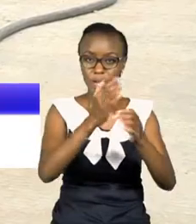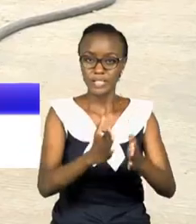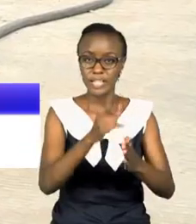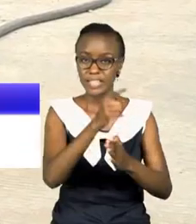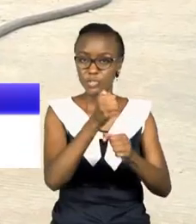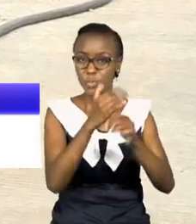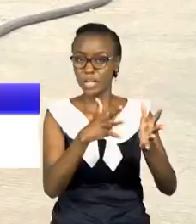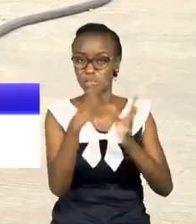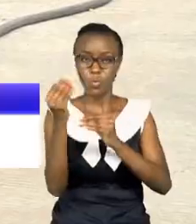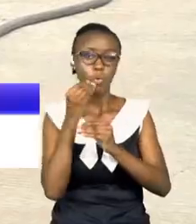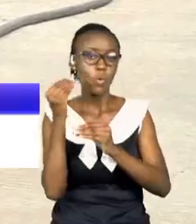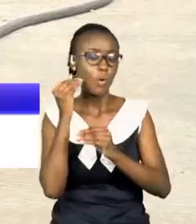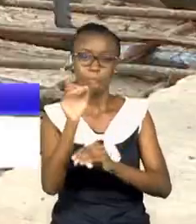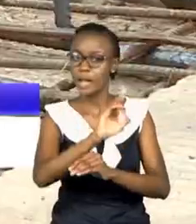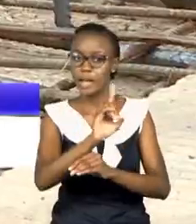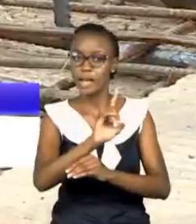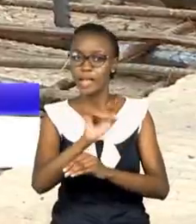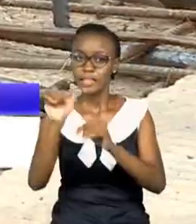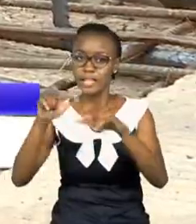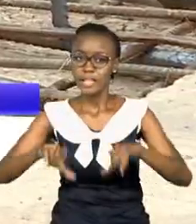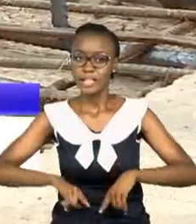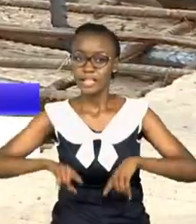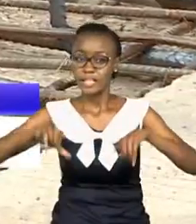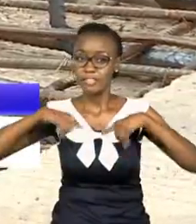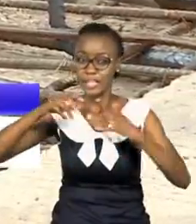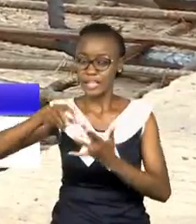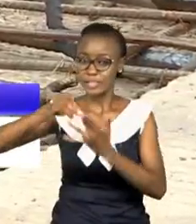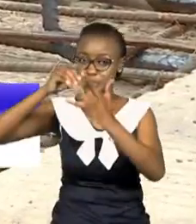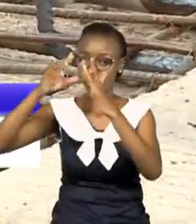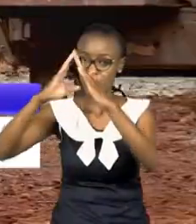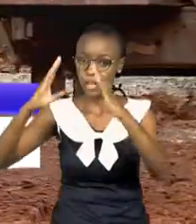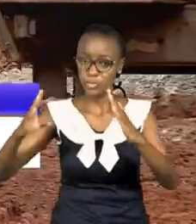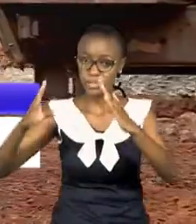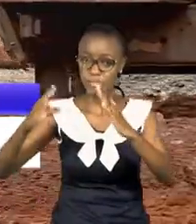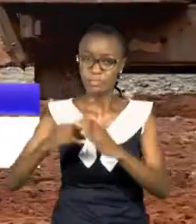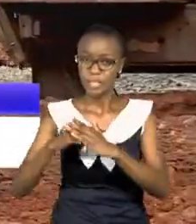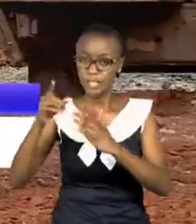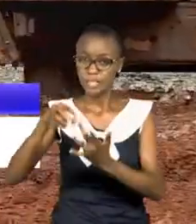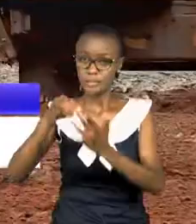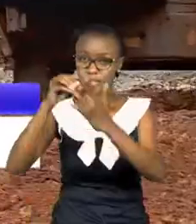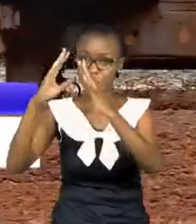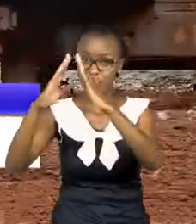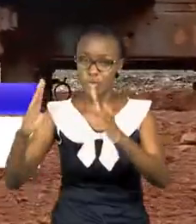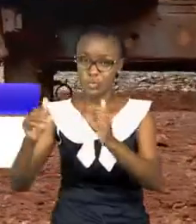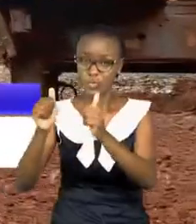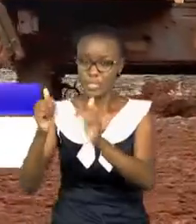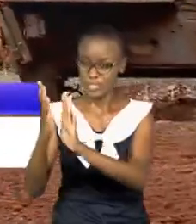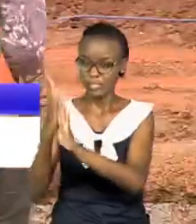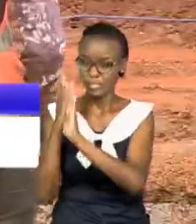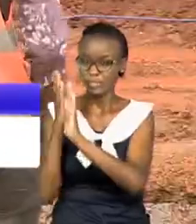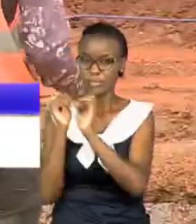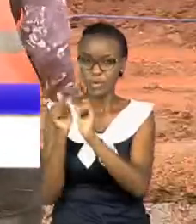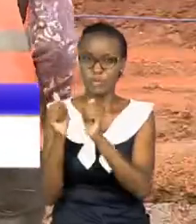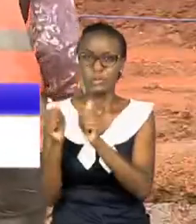home they all actually live in a residential place which is a well secured where with